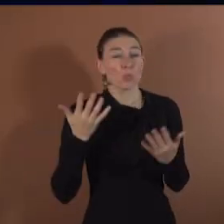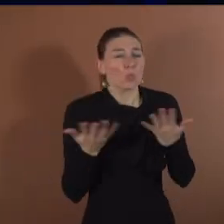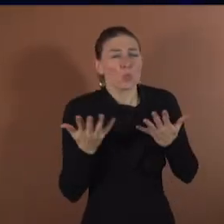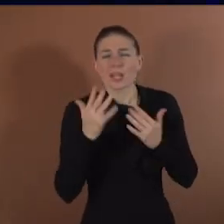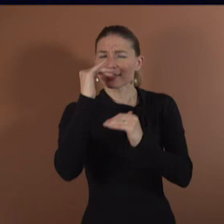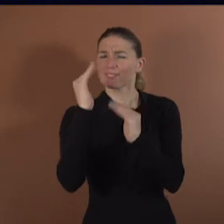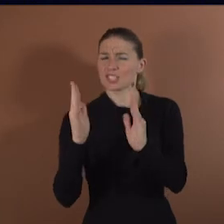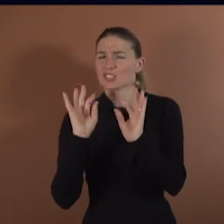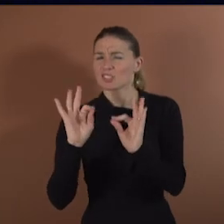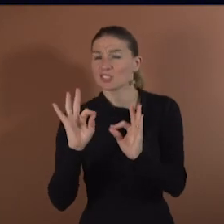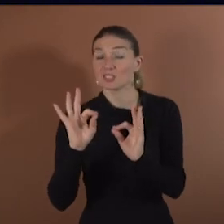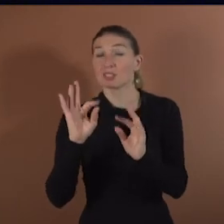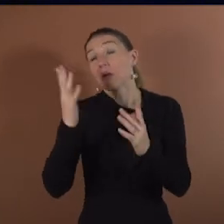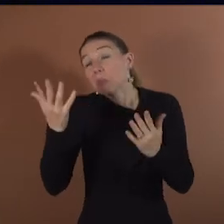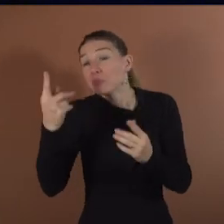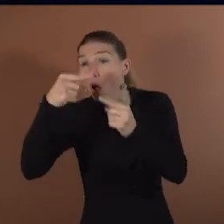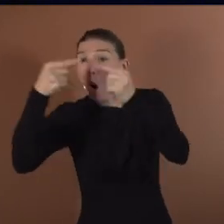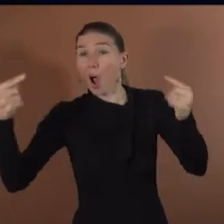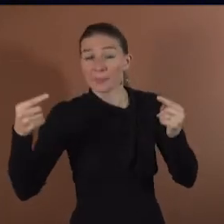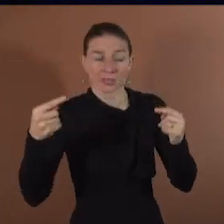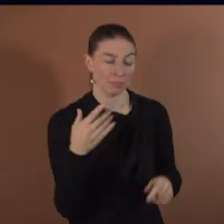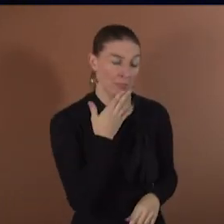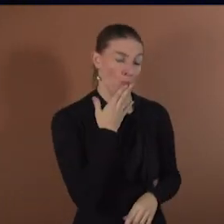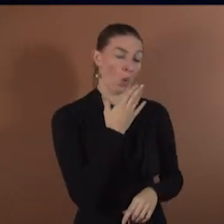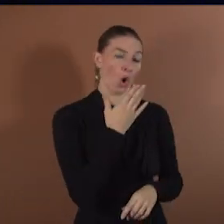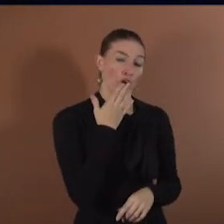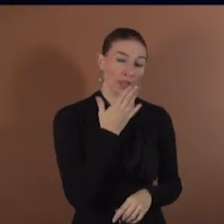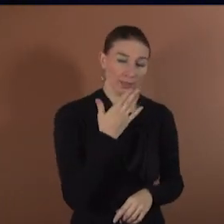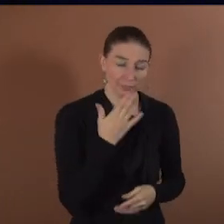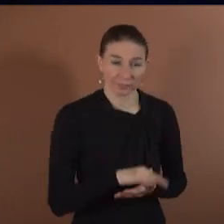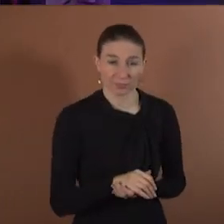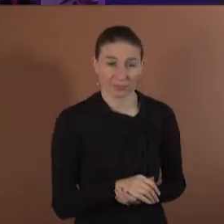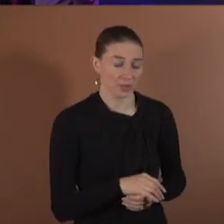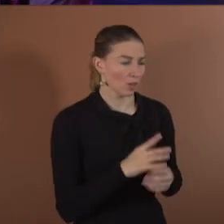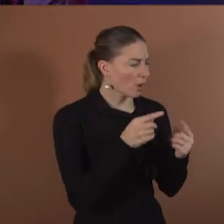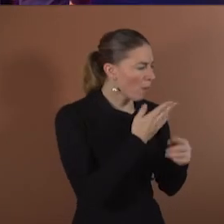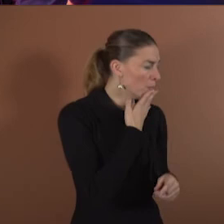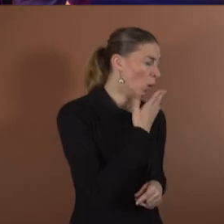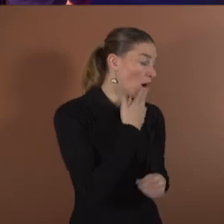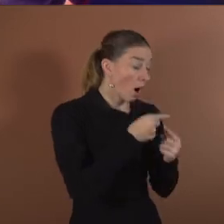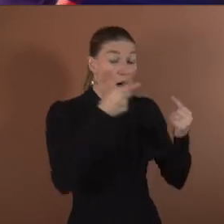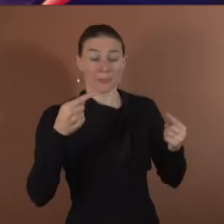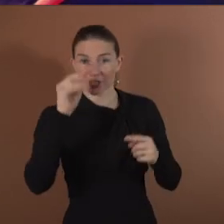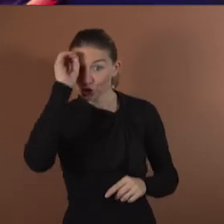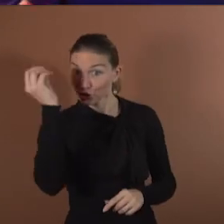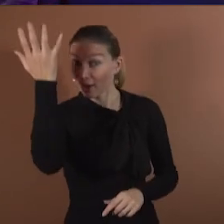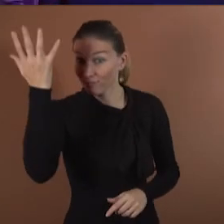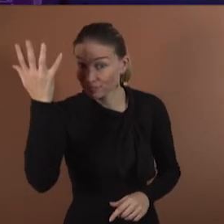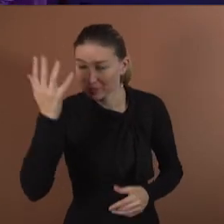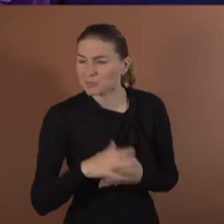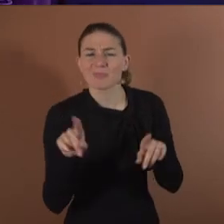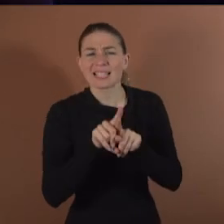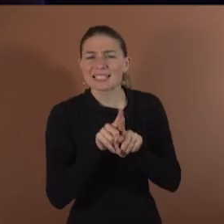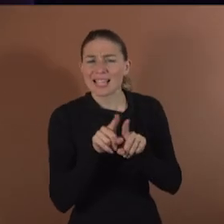and pure is boring. Adolf Hitler was a fool. Adolf Hitler was a guy who believed that if you get